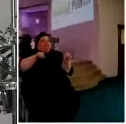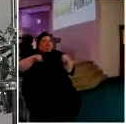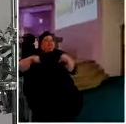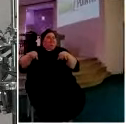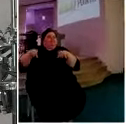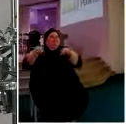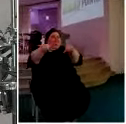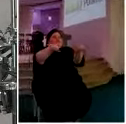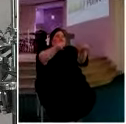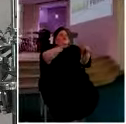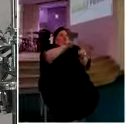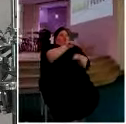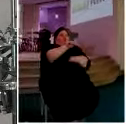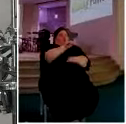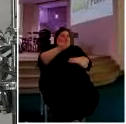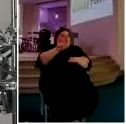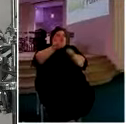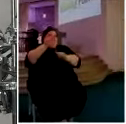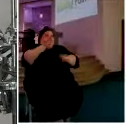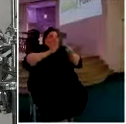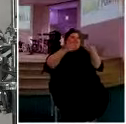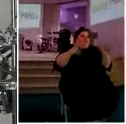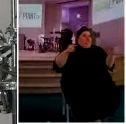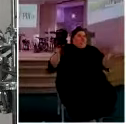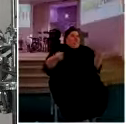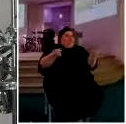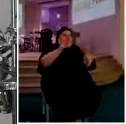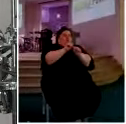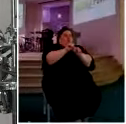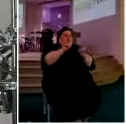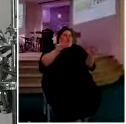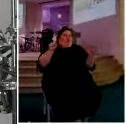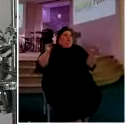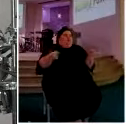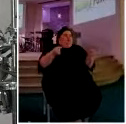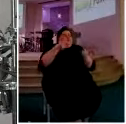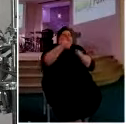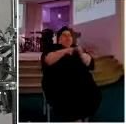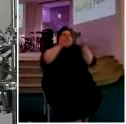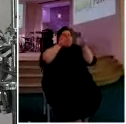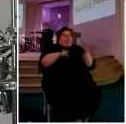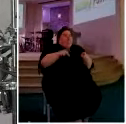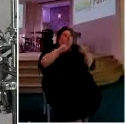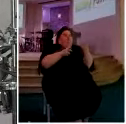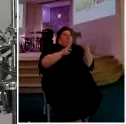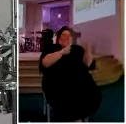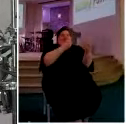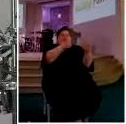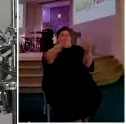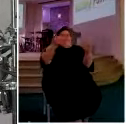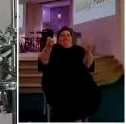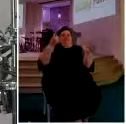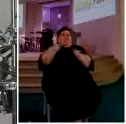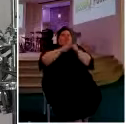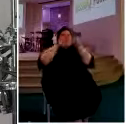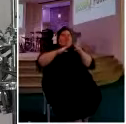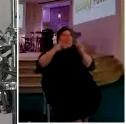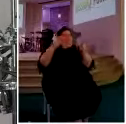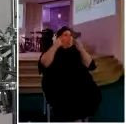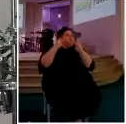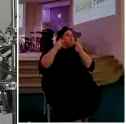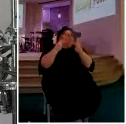simply, for all have sinned. Every person sitting here this morning, every person watching online has